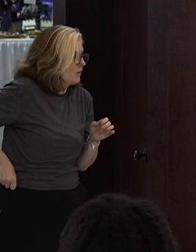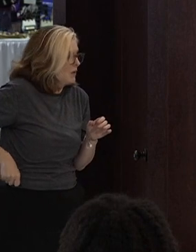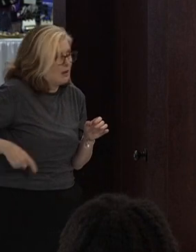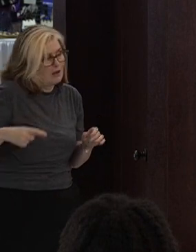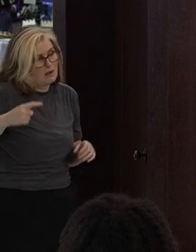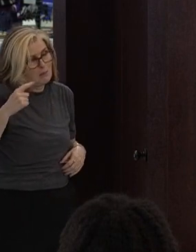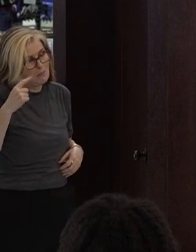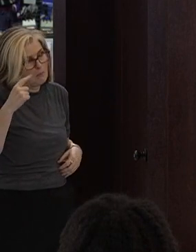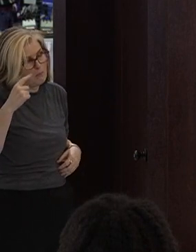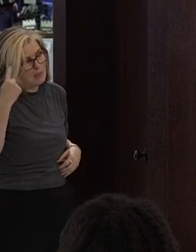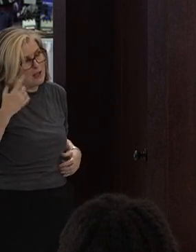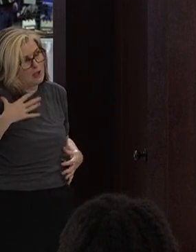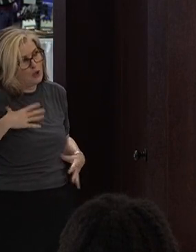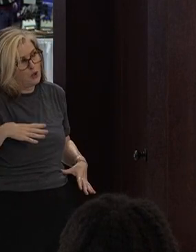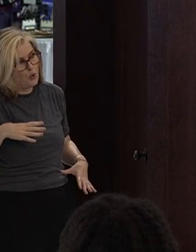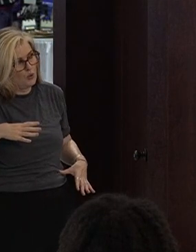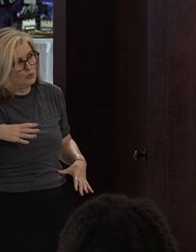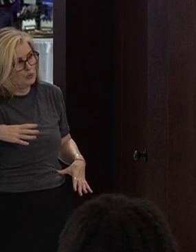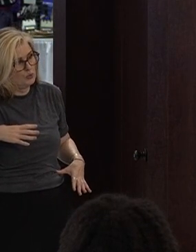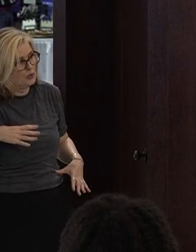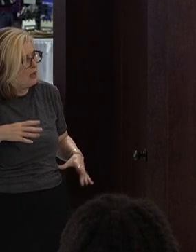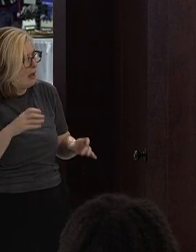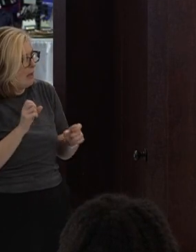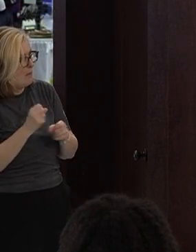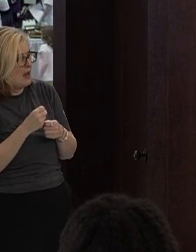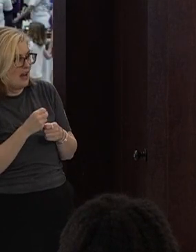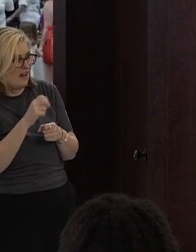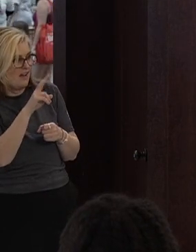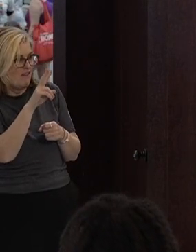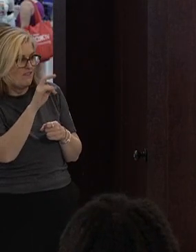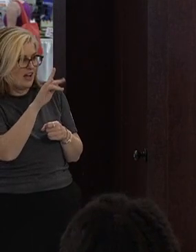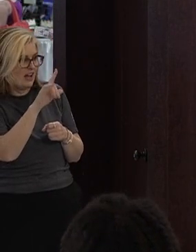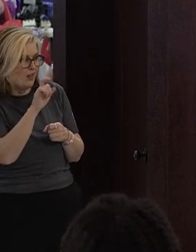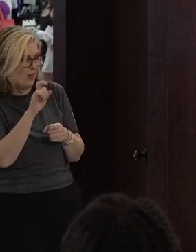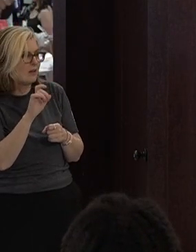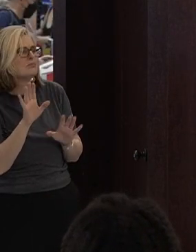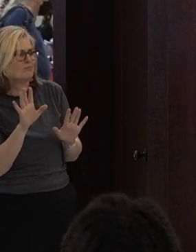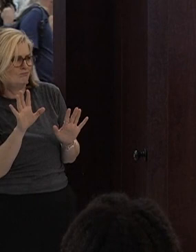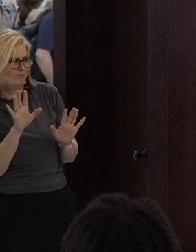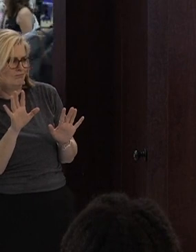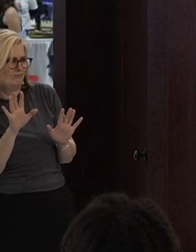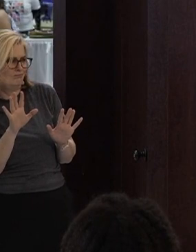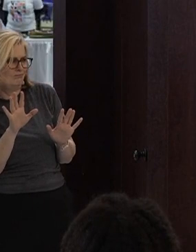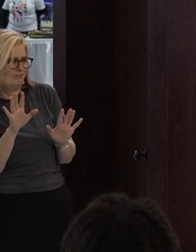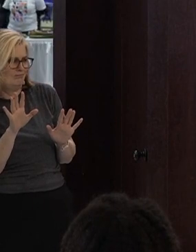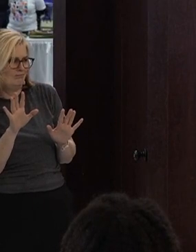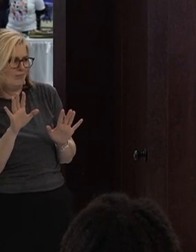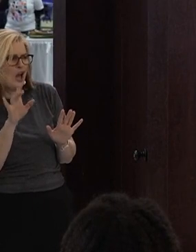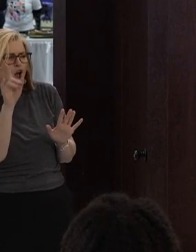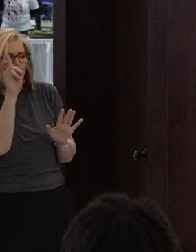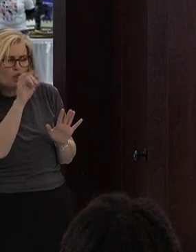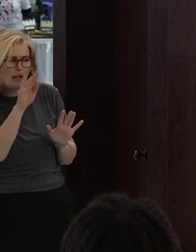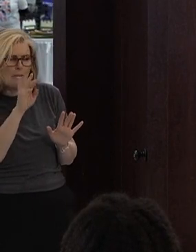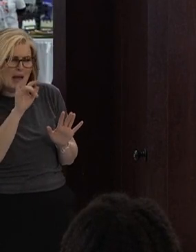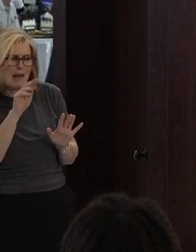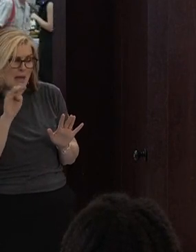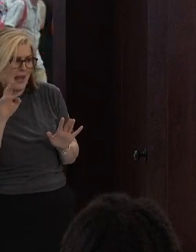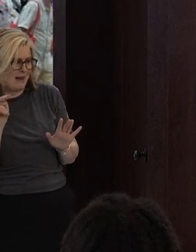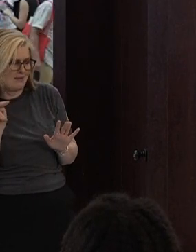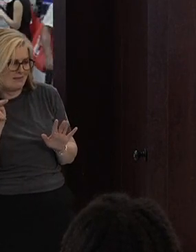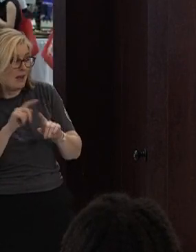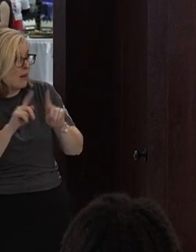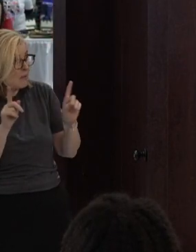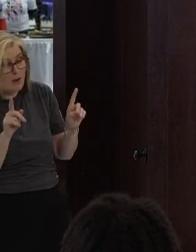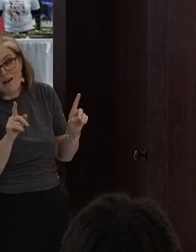black costume made of like vinyl or something. Yeah, but you